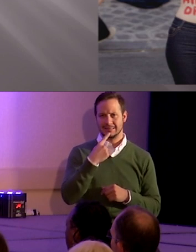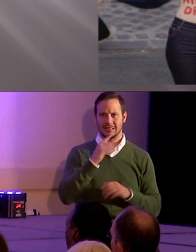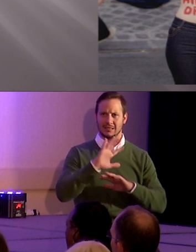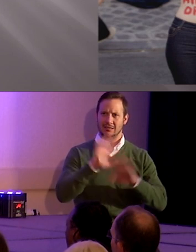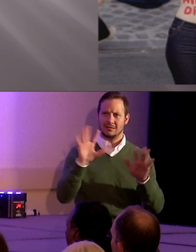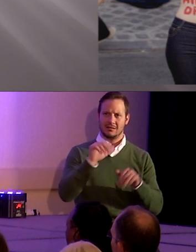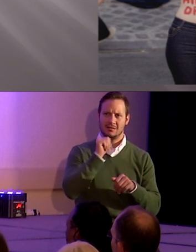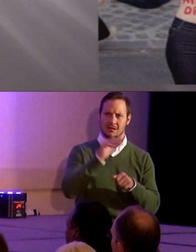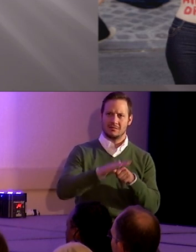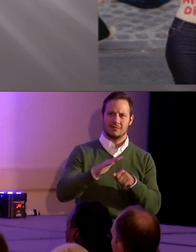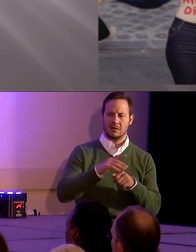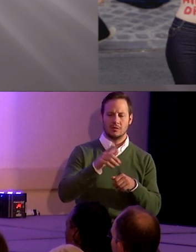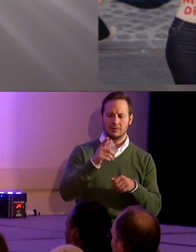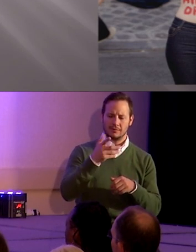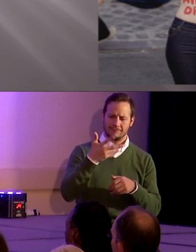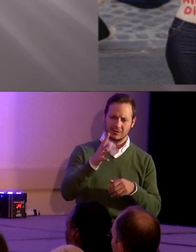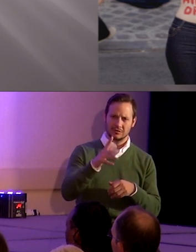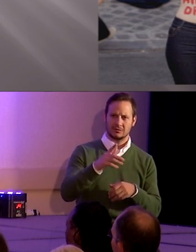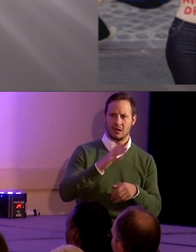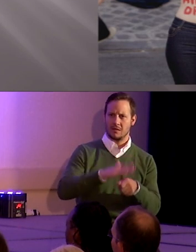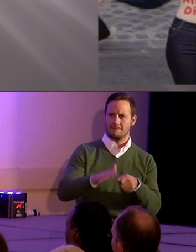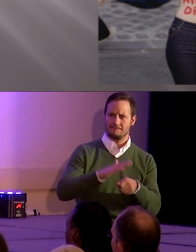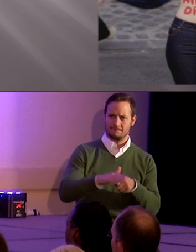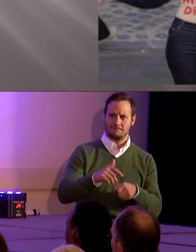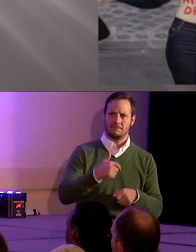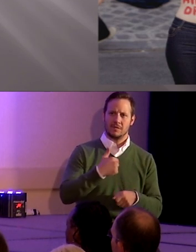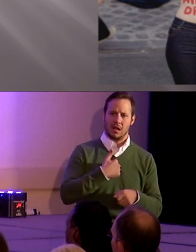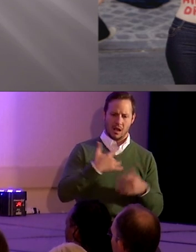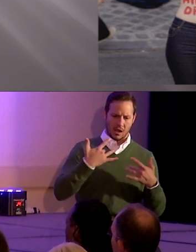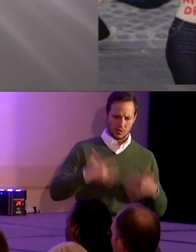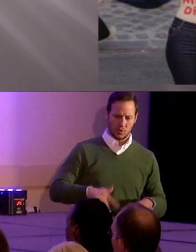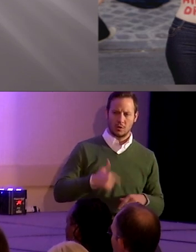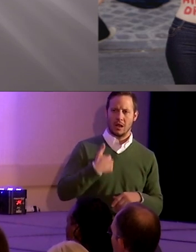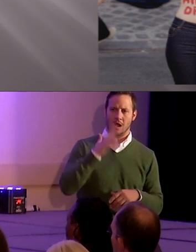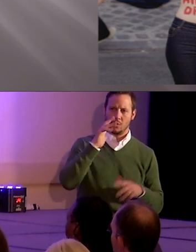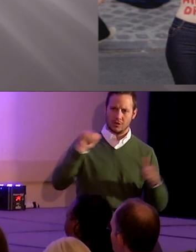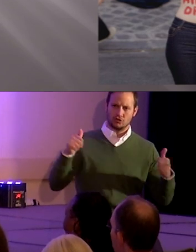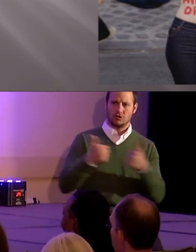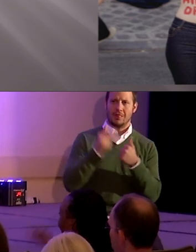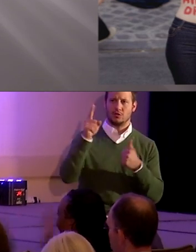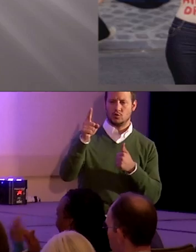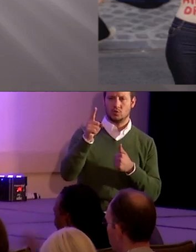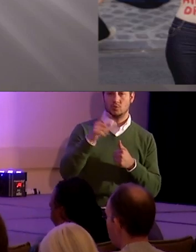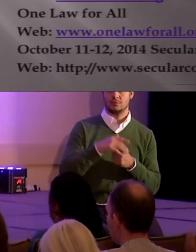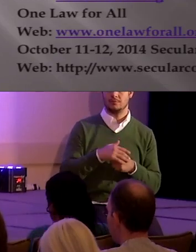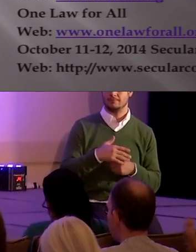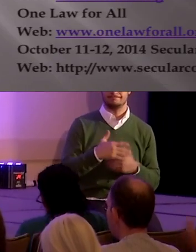I will be nude, I will protest, and I will challenge you to your core. Thank you.